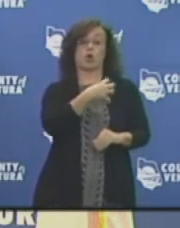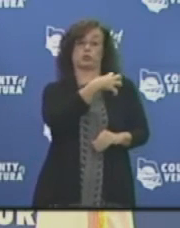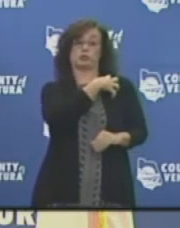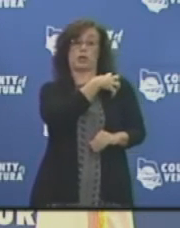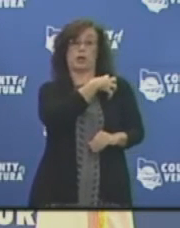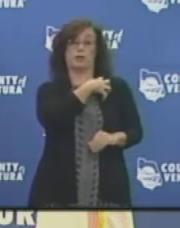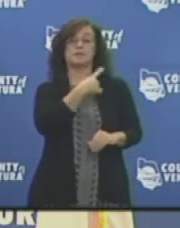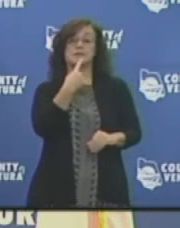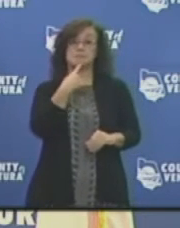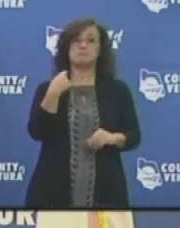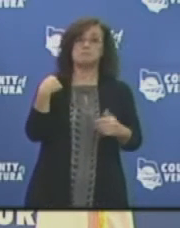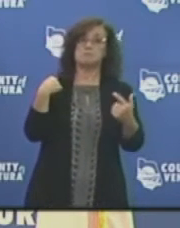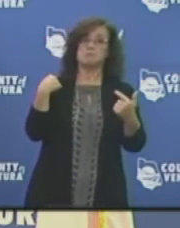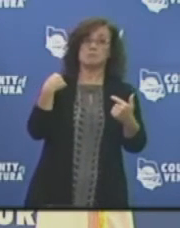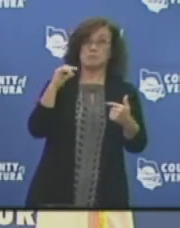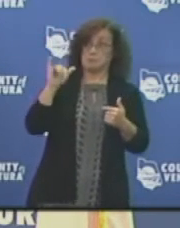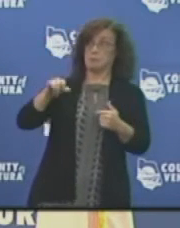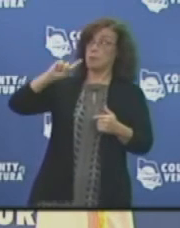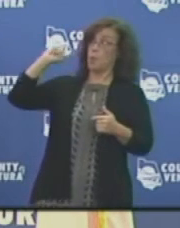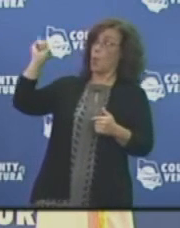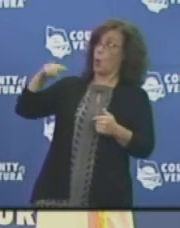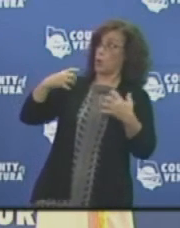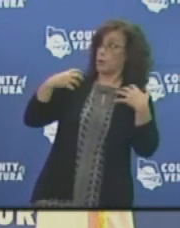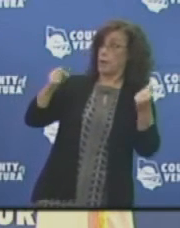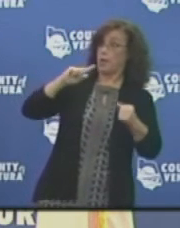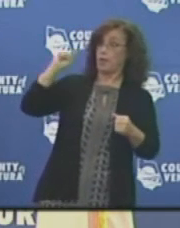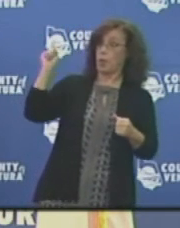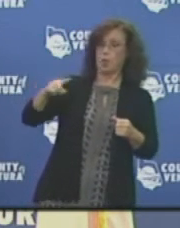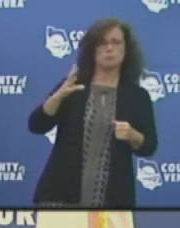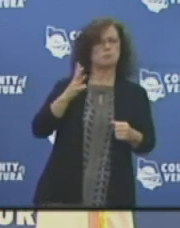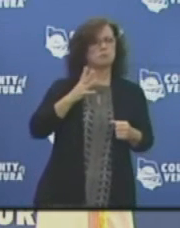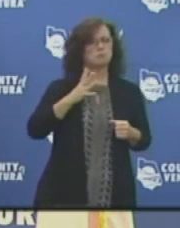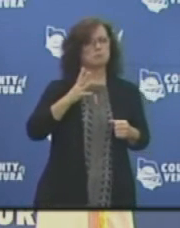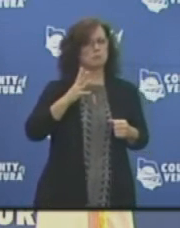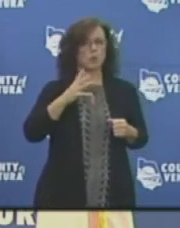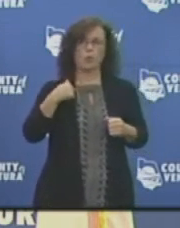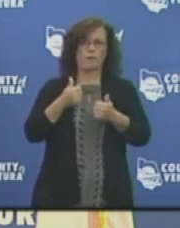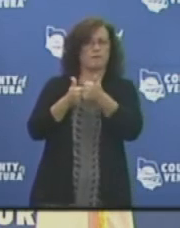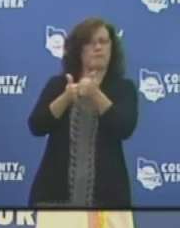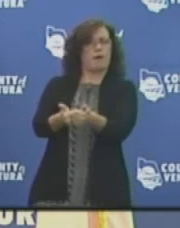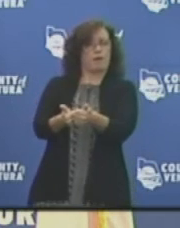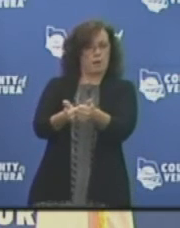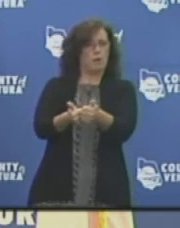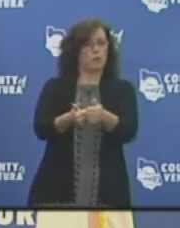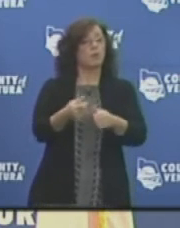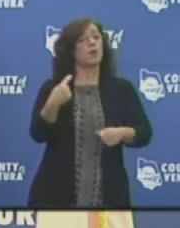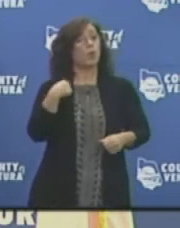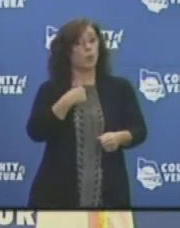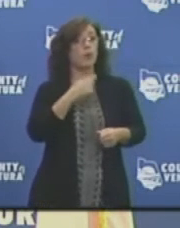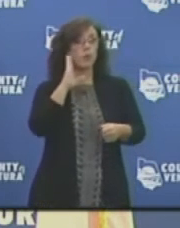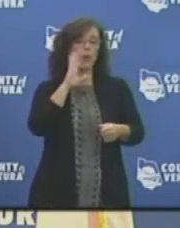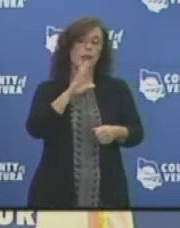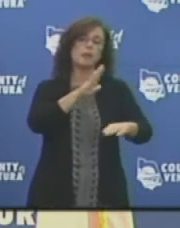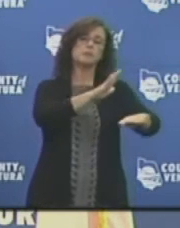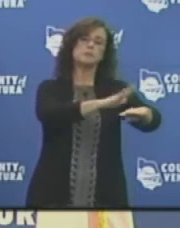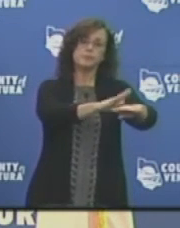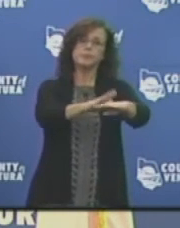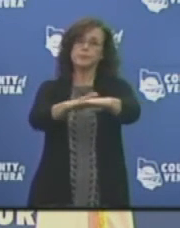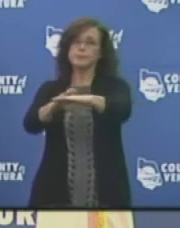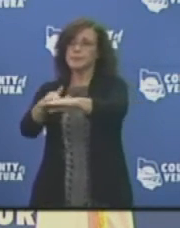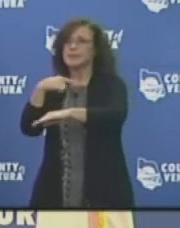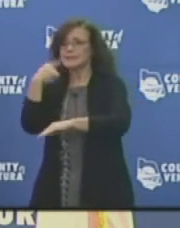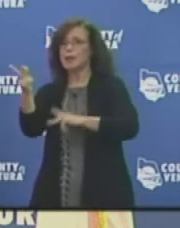health orders has not changed. We will do all we can to encourage and gain compliance with enforcement only as an